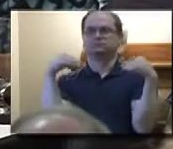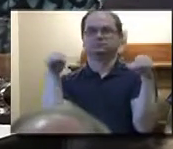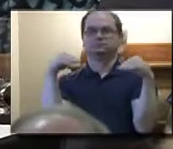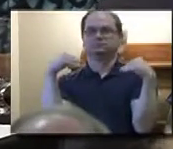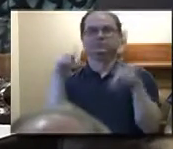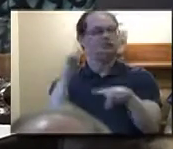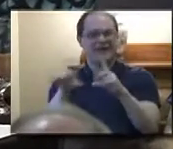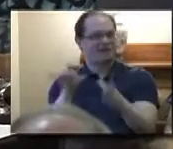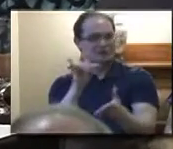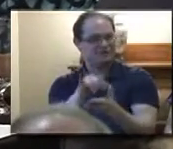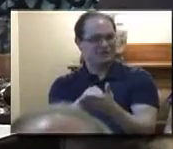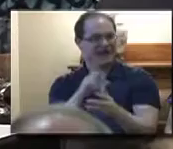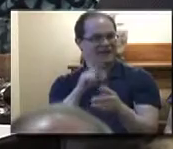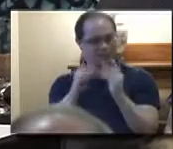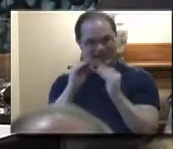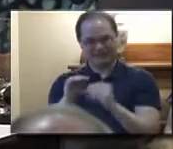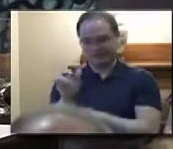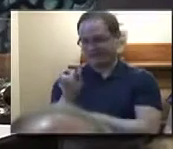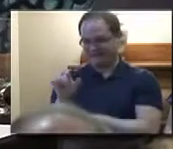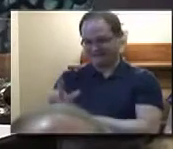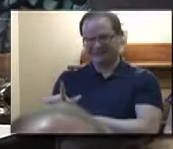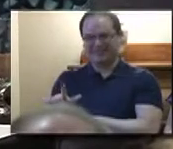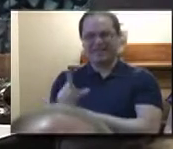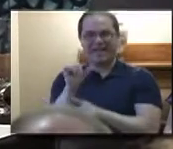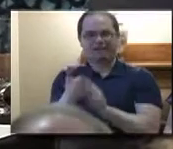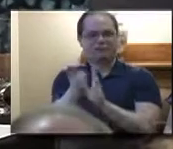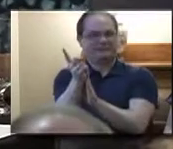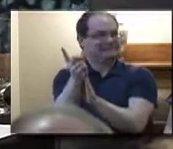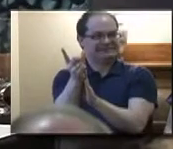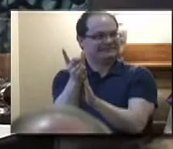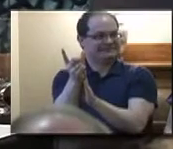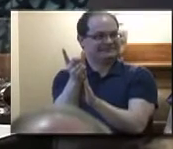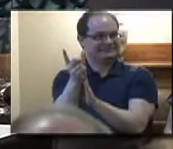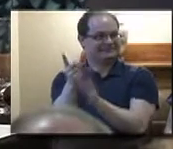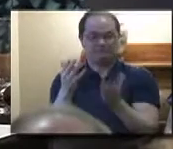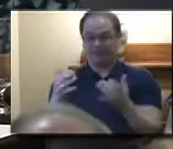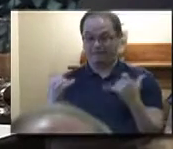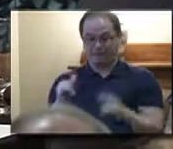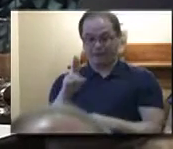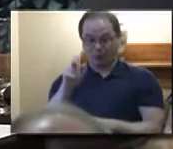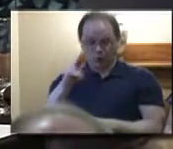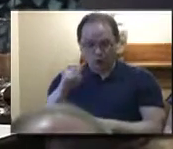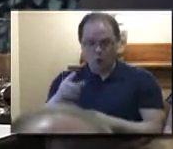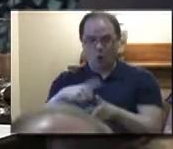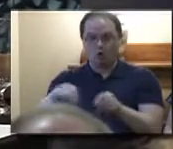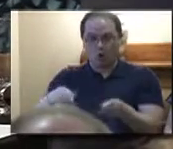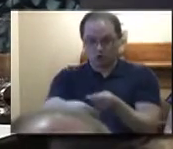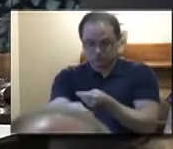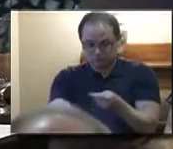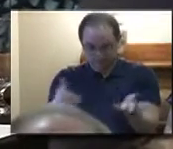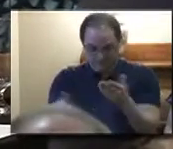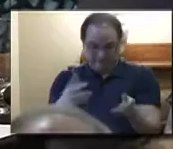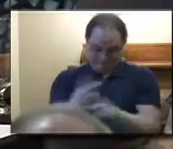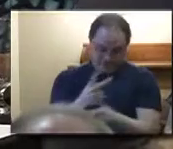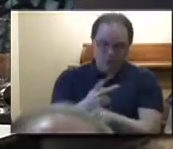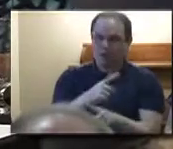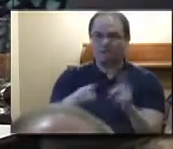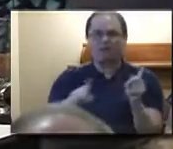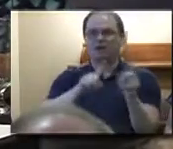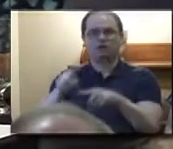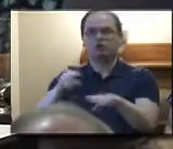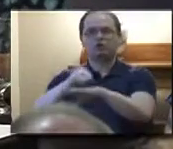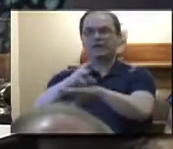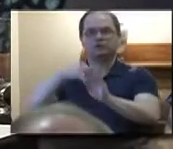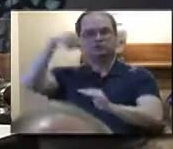you can't do that. You can't teach someone ASL in 20 minutes, maybe to play Uno or a card game, but not to go with you to your